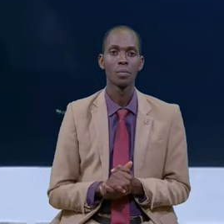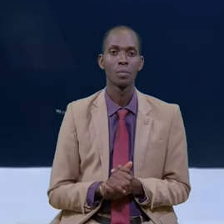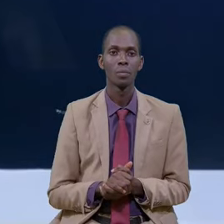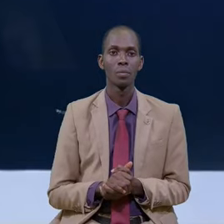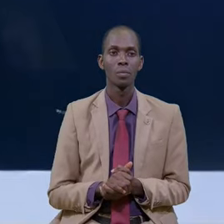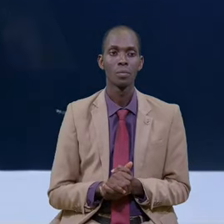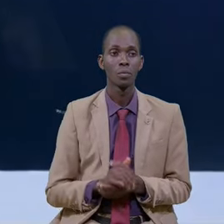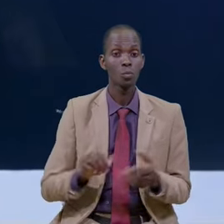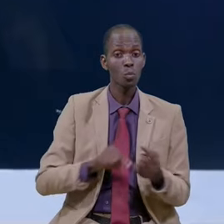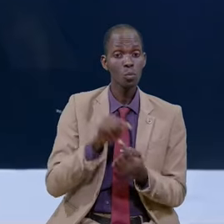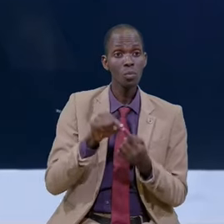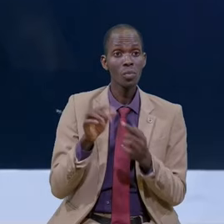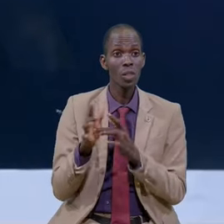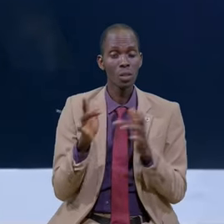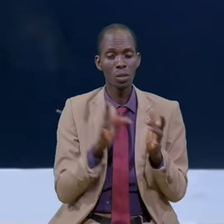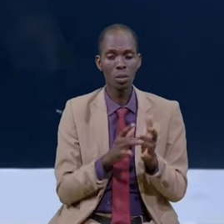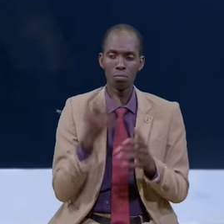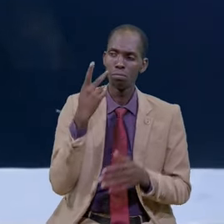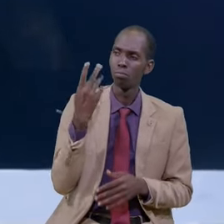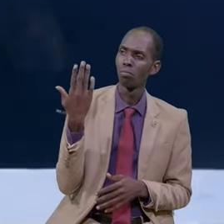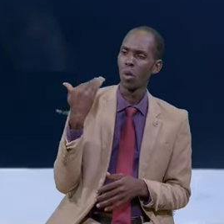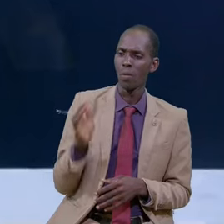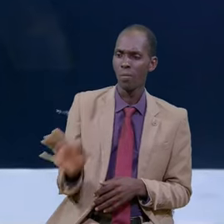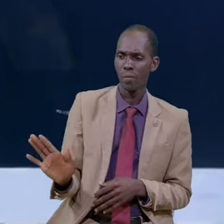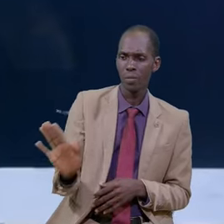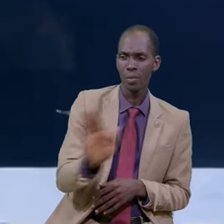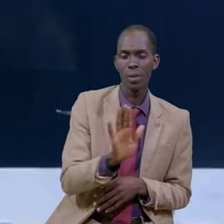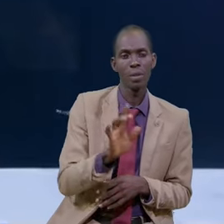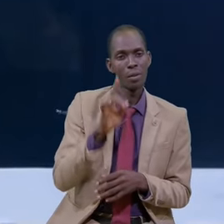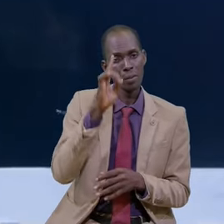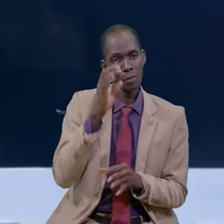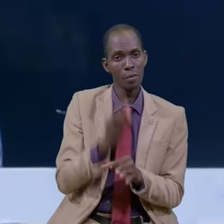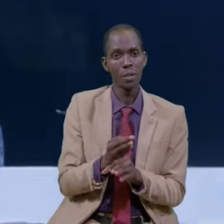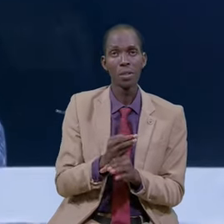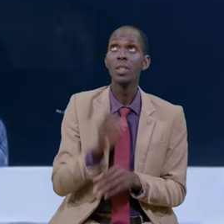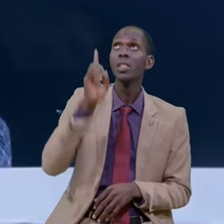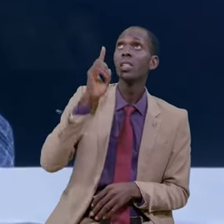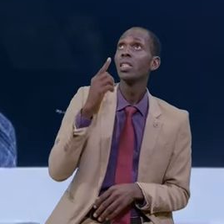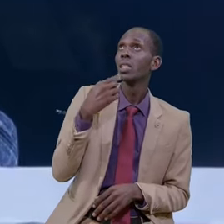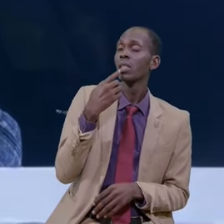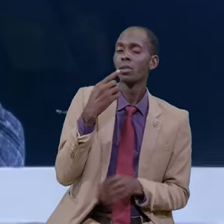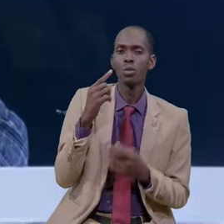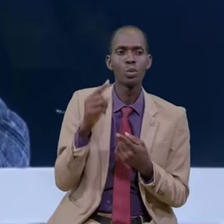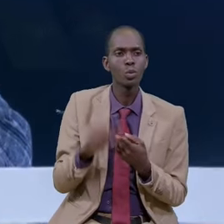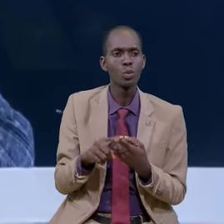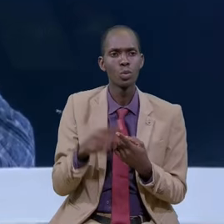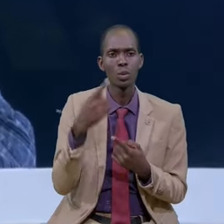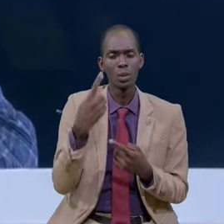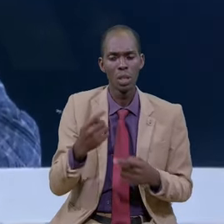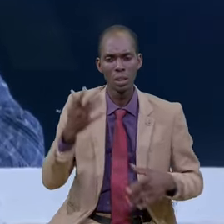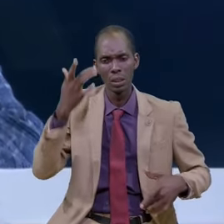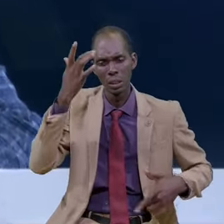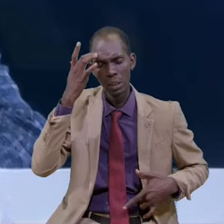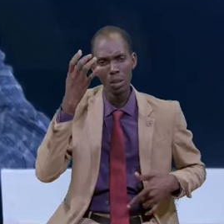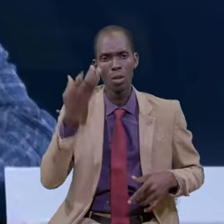5 Jesus saw their face he said unto the seek